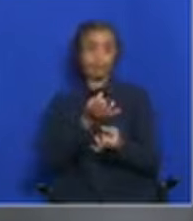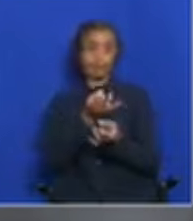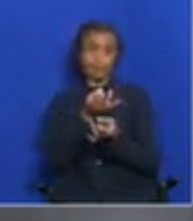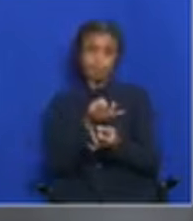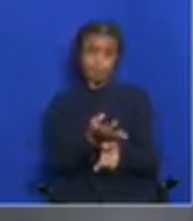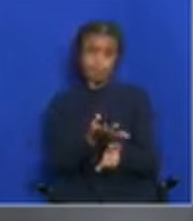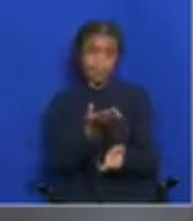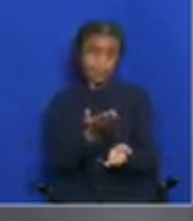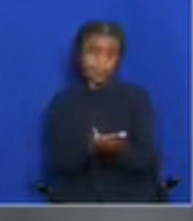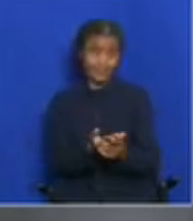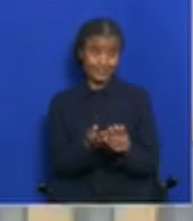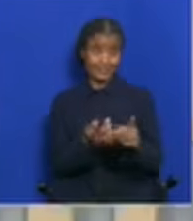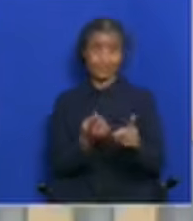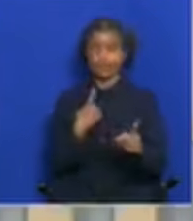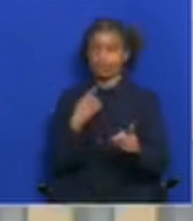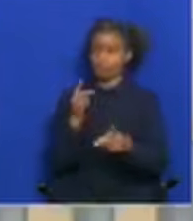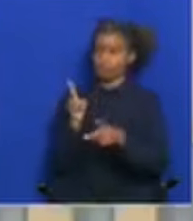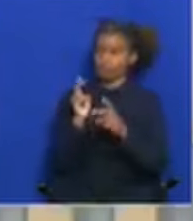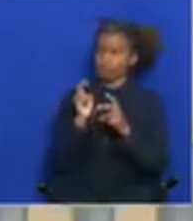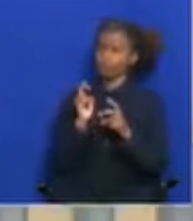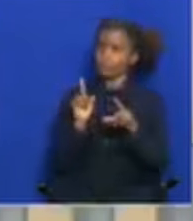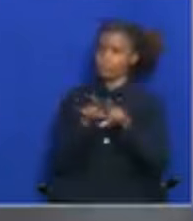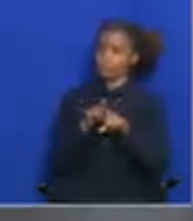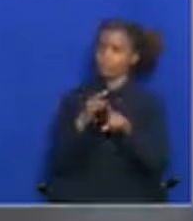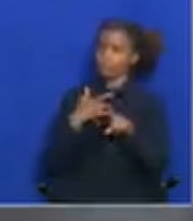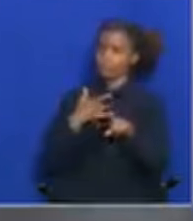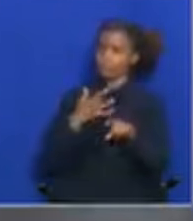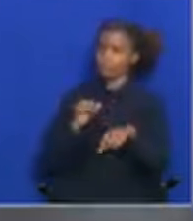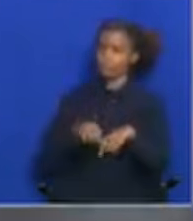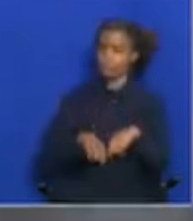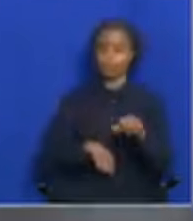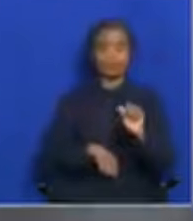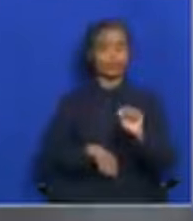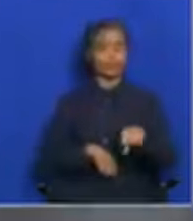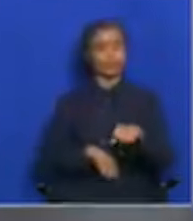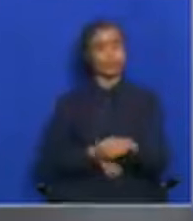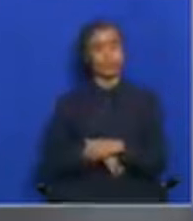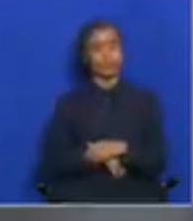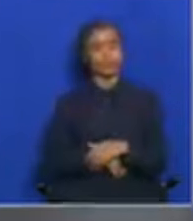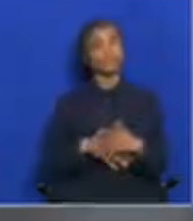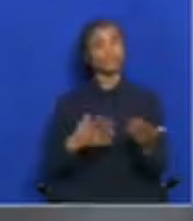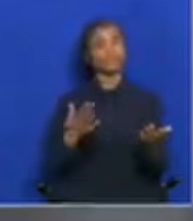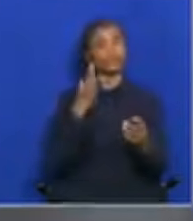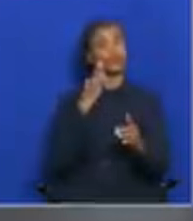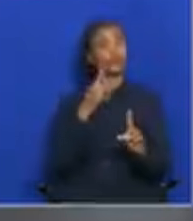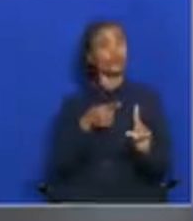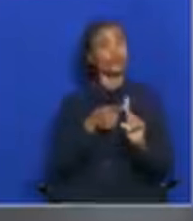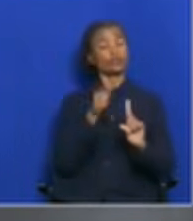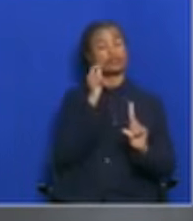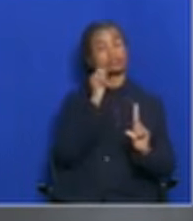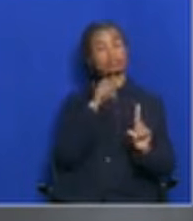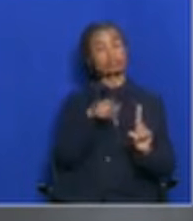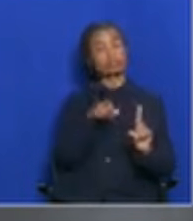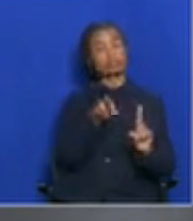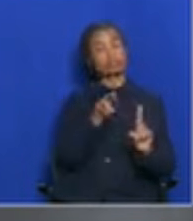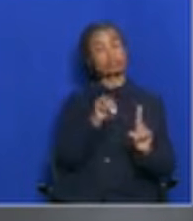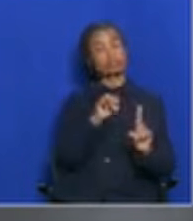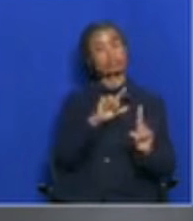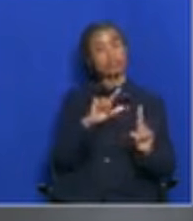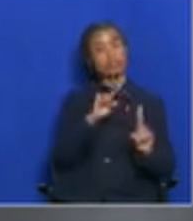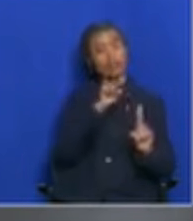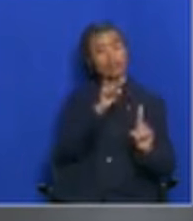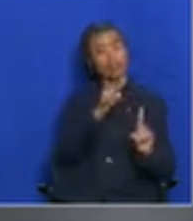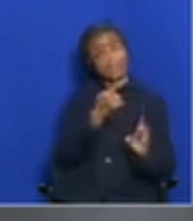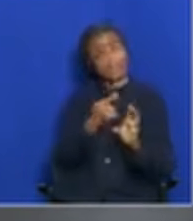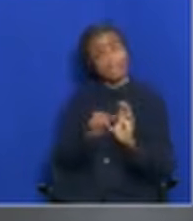the same views. Yes. We know that Mr. Perumal responded to his email, but you didn't respond to his email where he